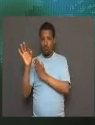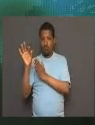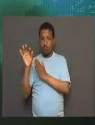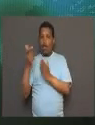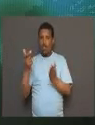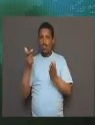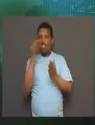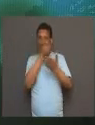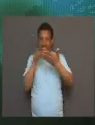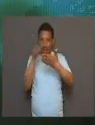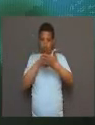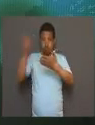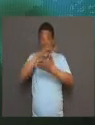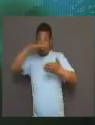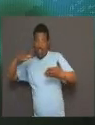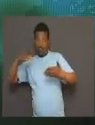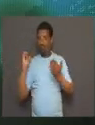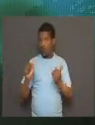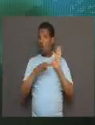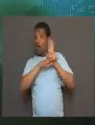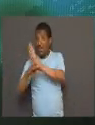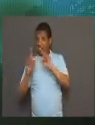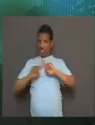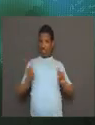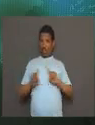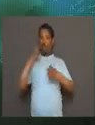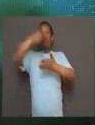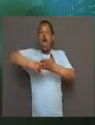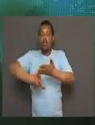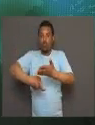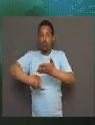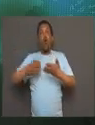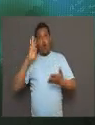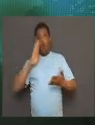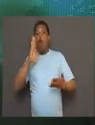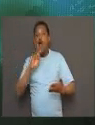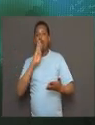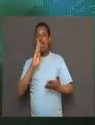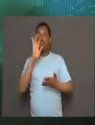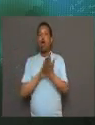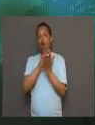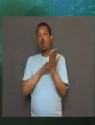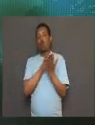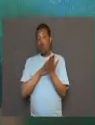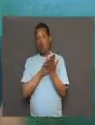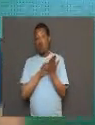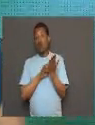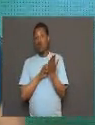and the radii of circles for representing different values will be